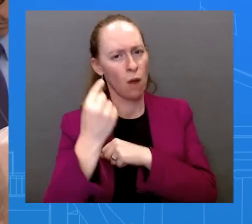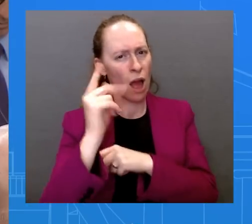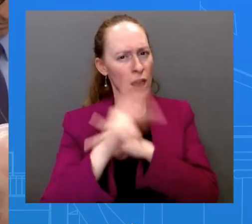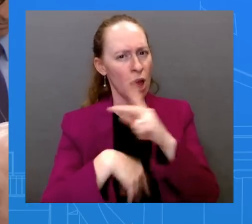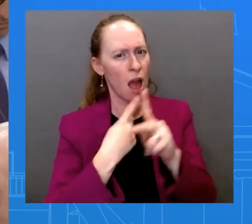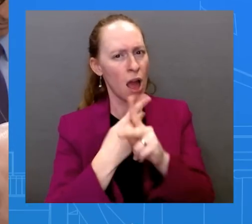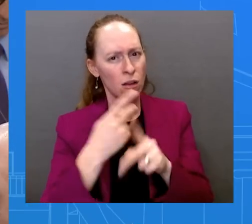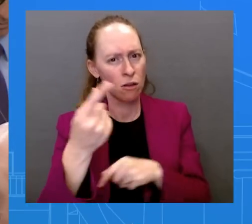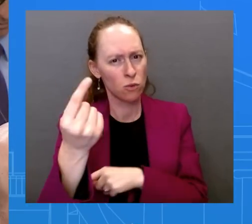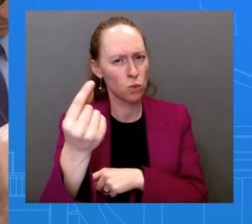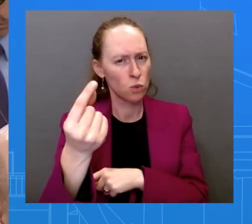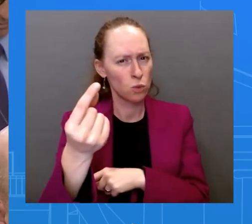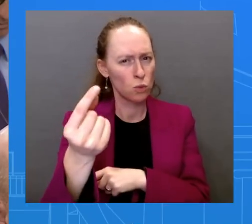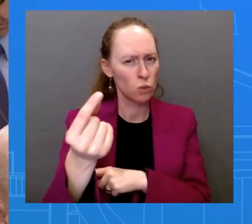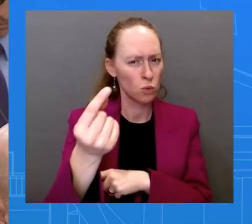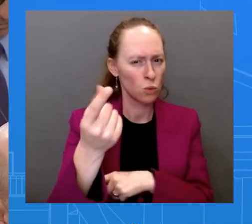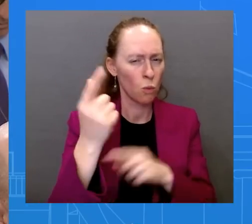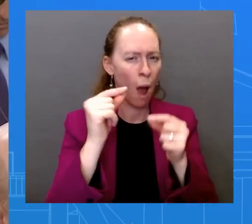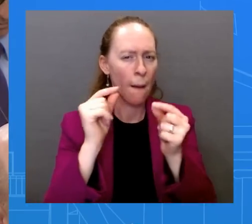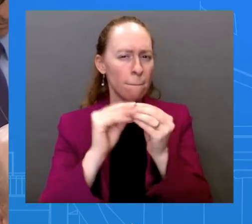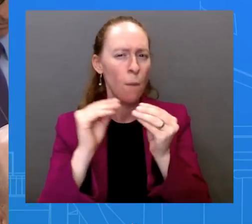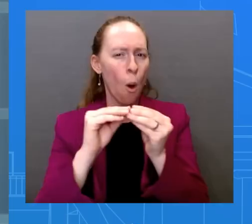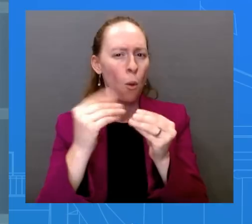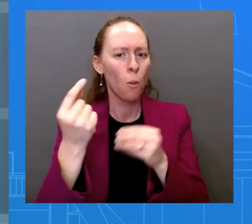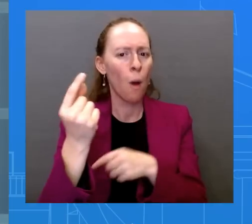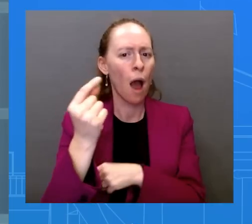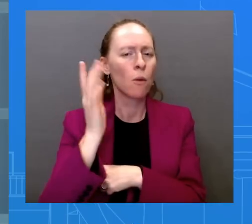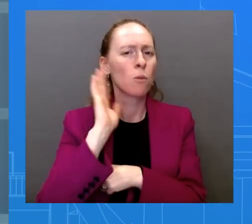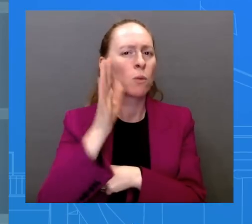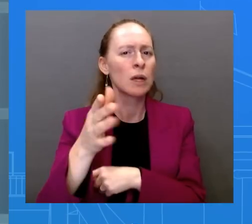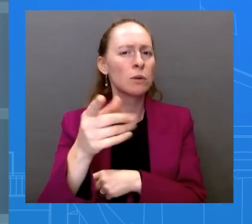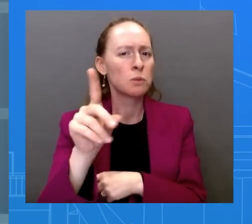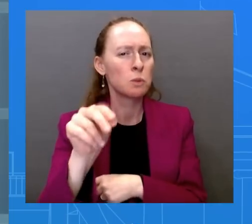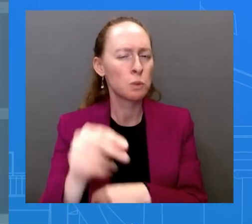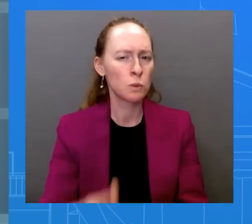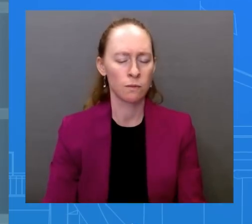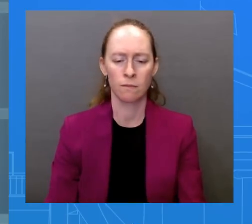what catastrophic consequences mean? So look,